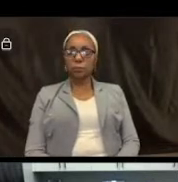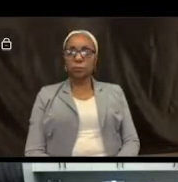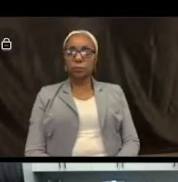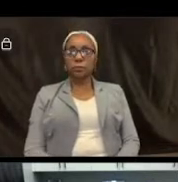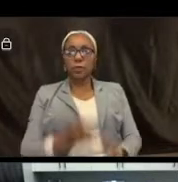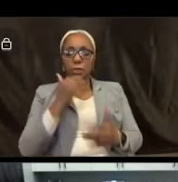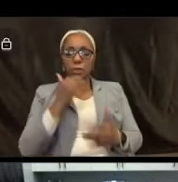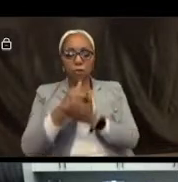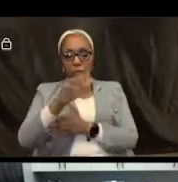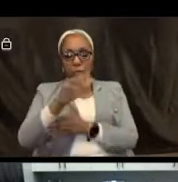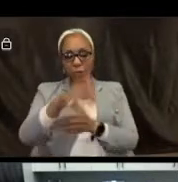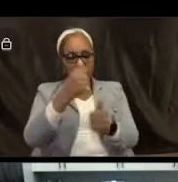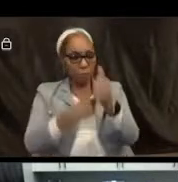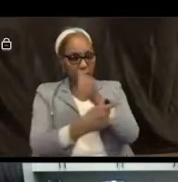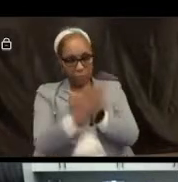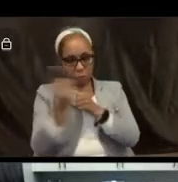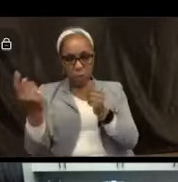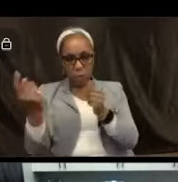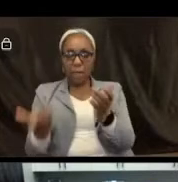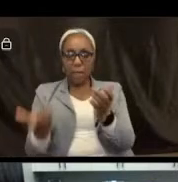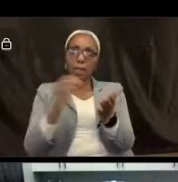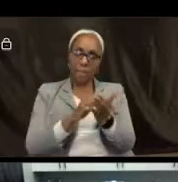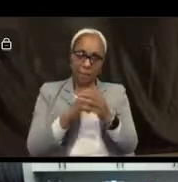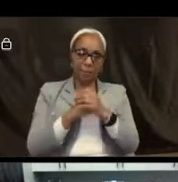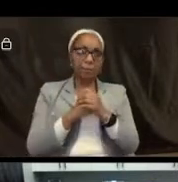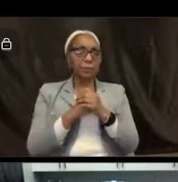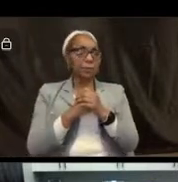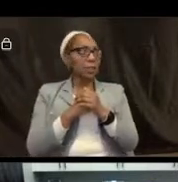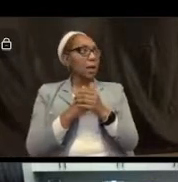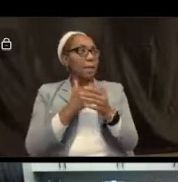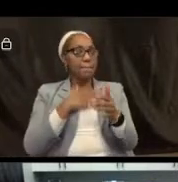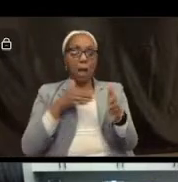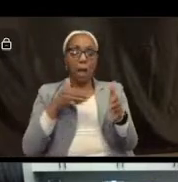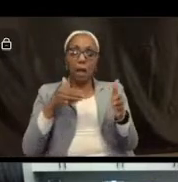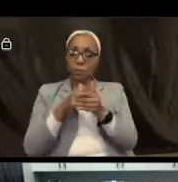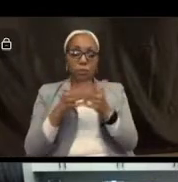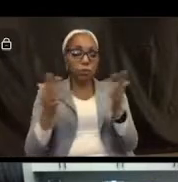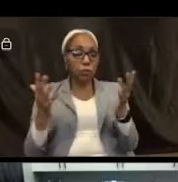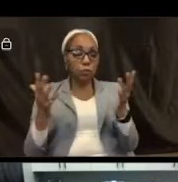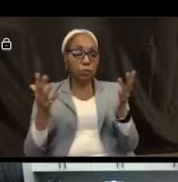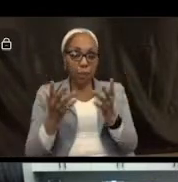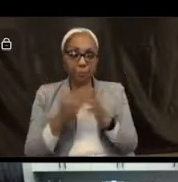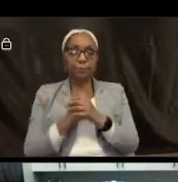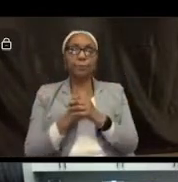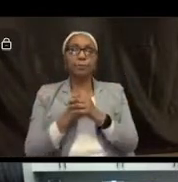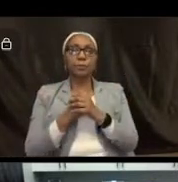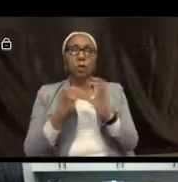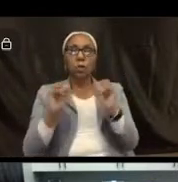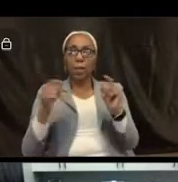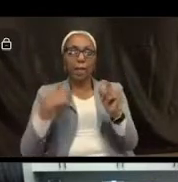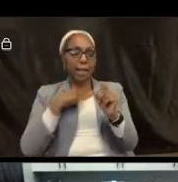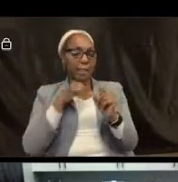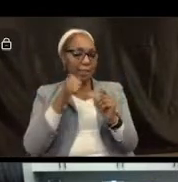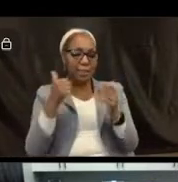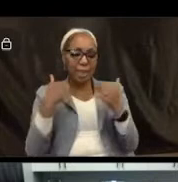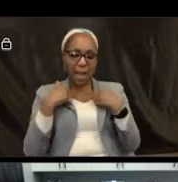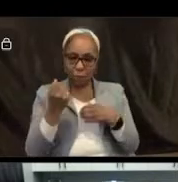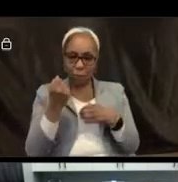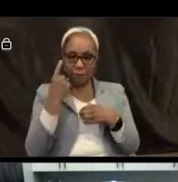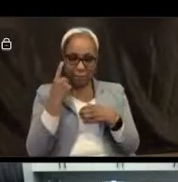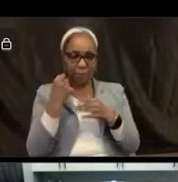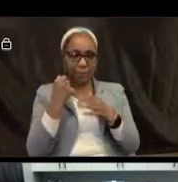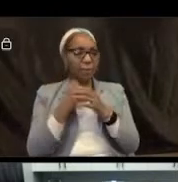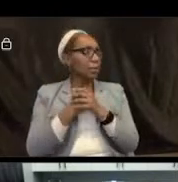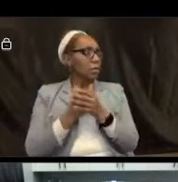Good afternoon, everybody, again. My opposition is that I didn't have a understanding as